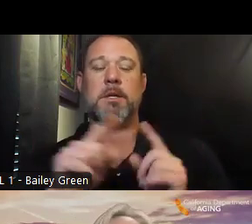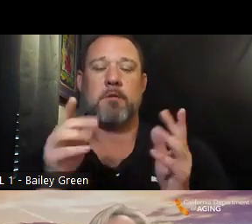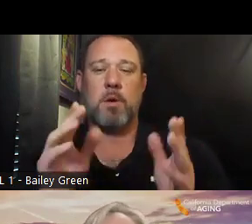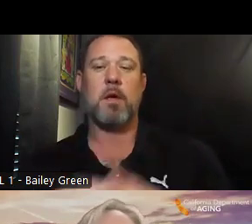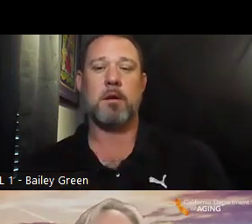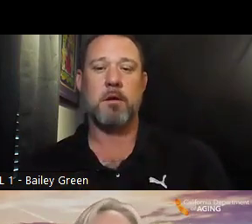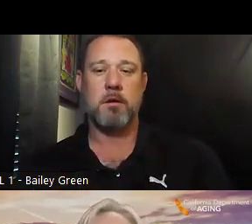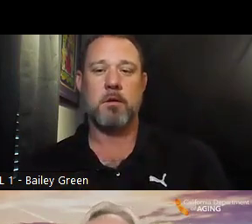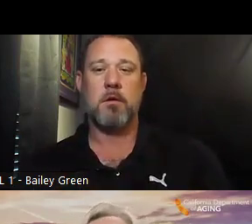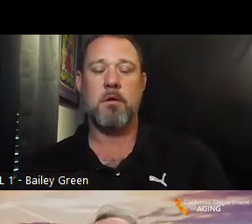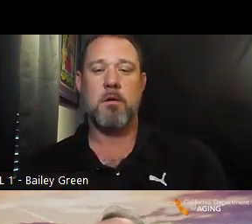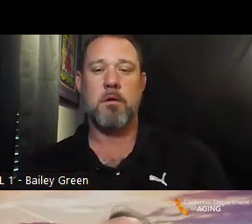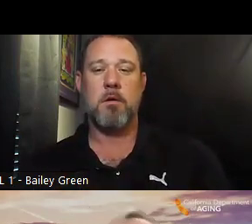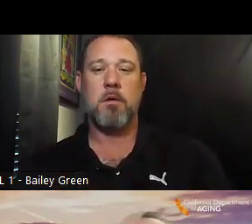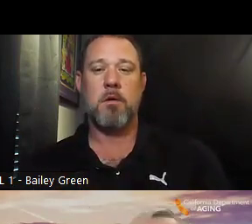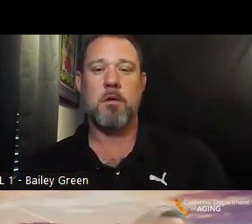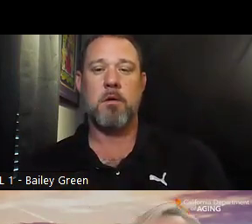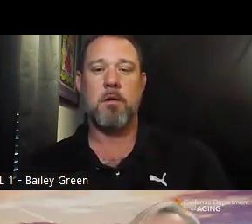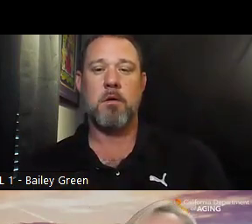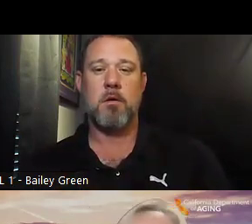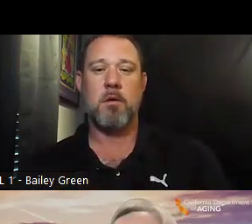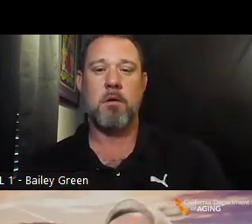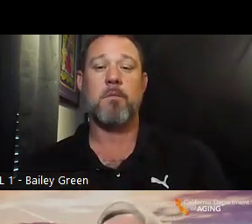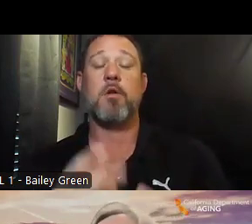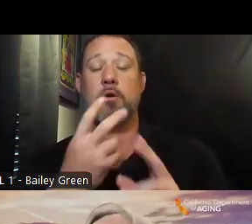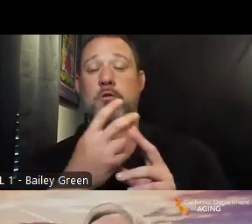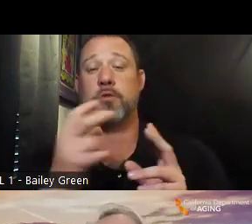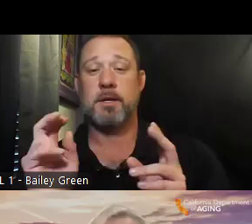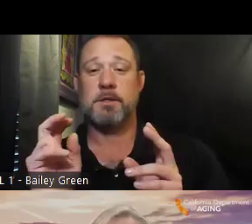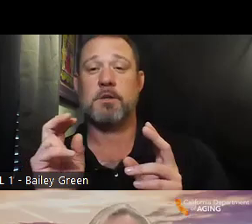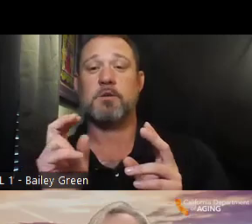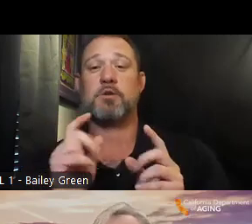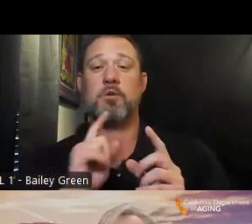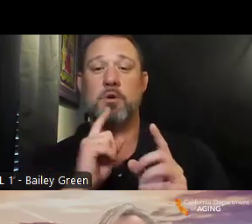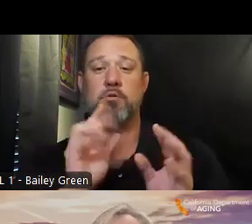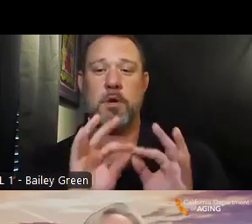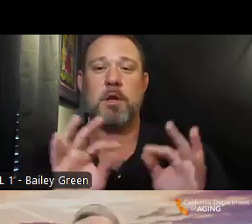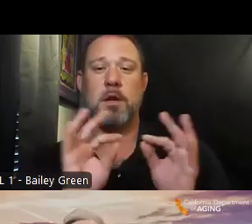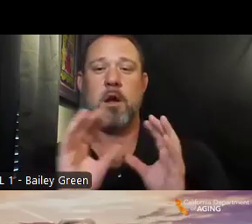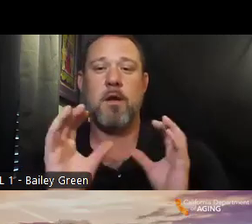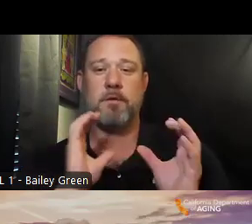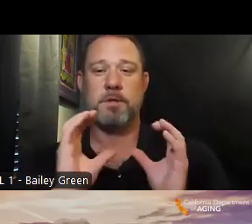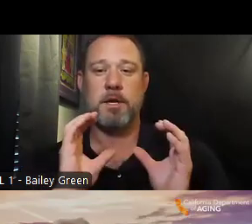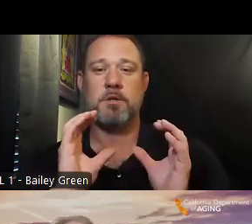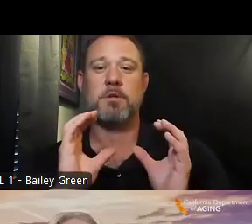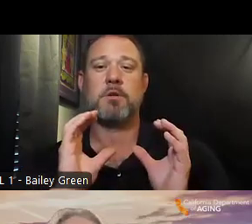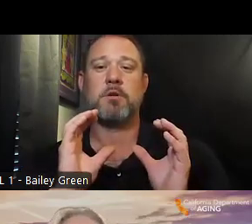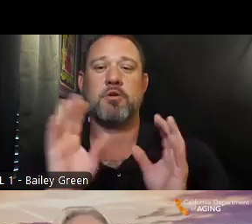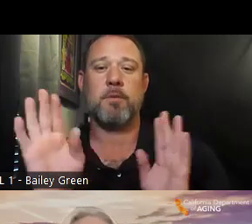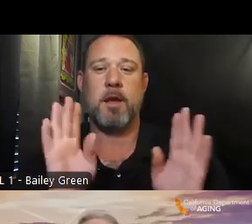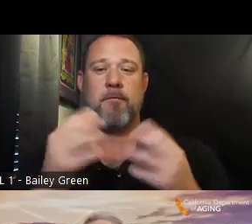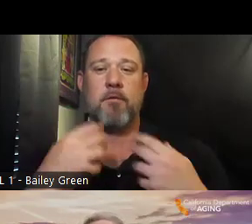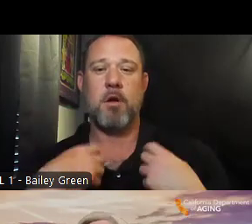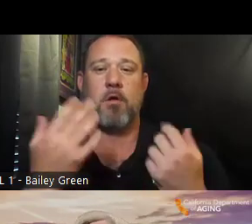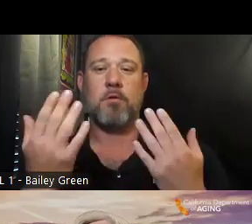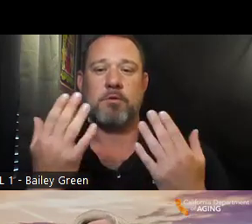So I'm going to transition us off of, I think, what was a really great conversation to the Behavioral Health